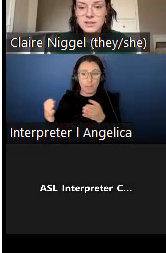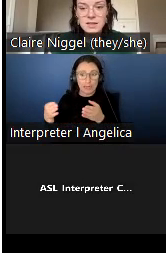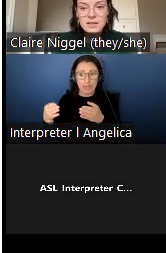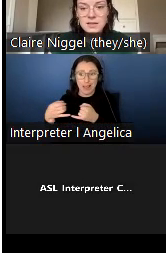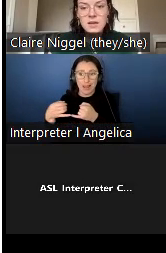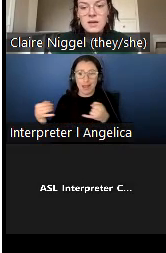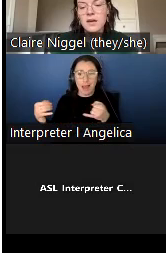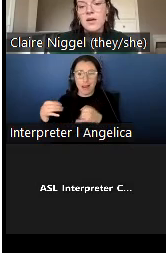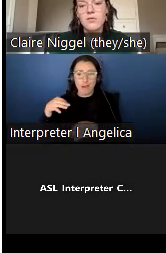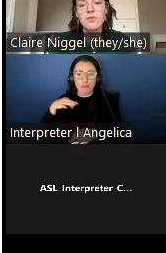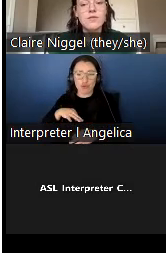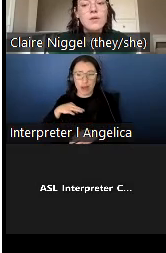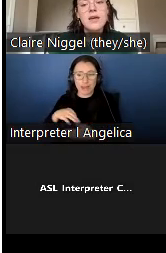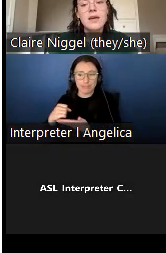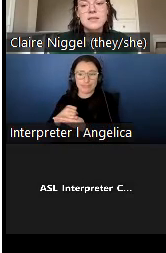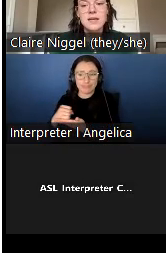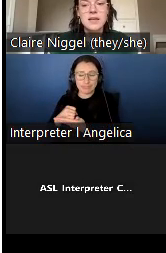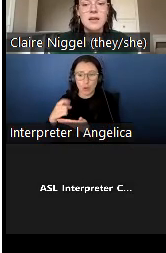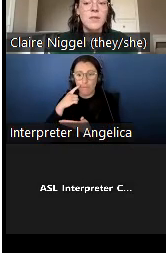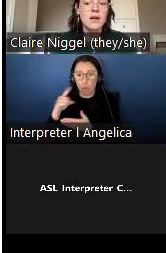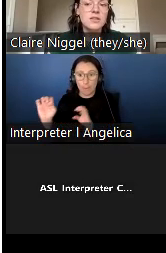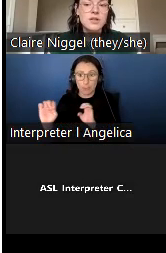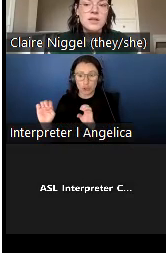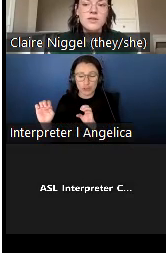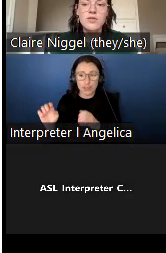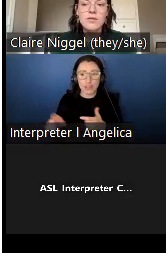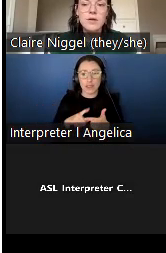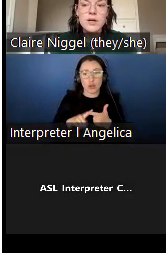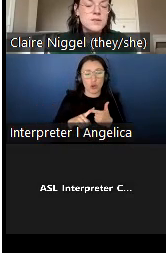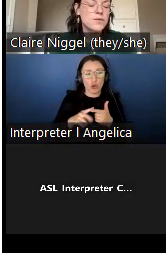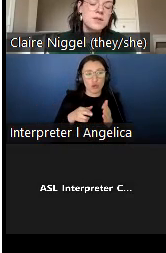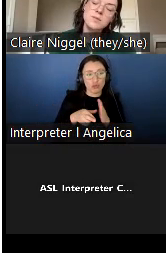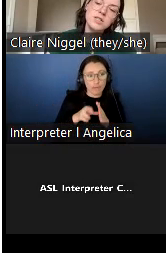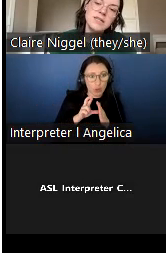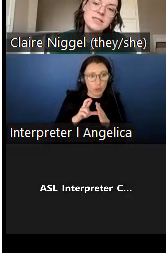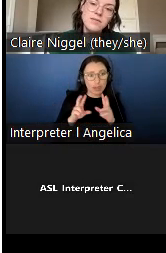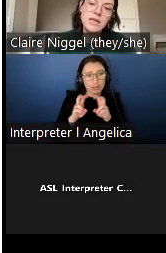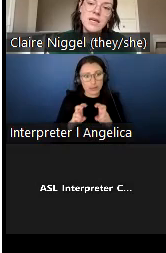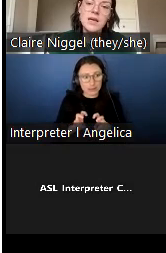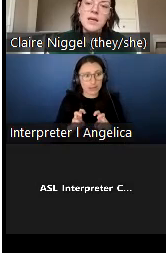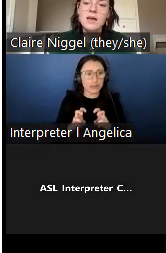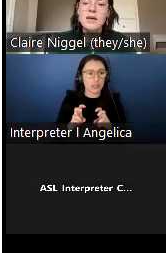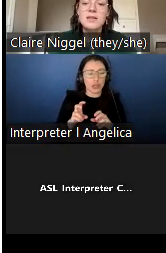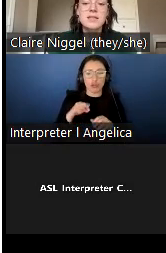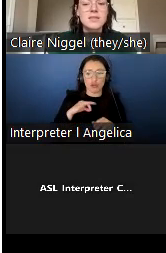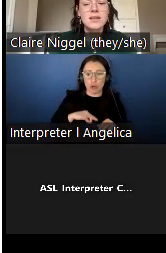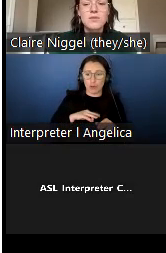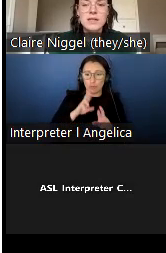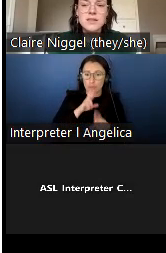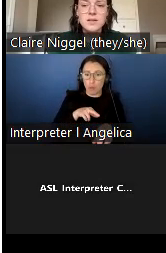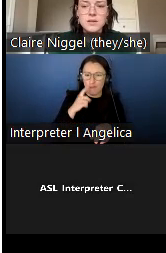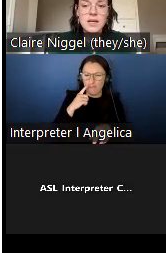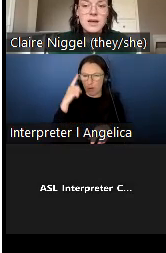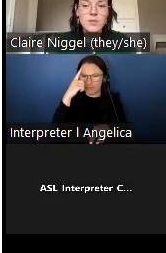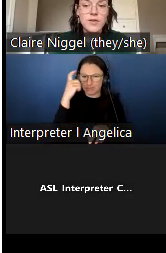in emergencies, reviewing, assessing, and monitoring credit reports for suspicious activity, discussing the